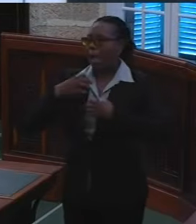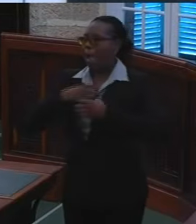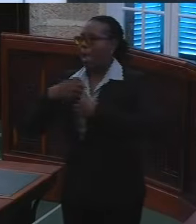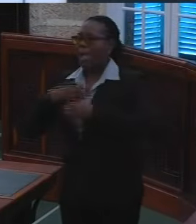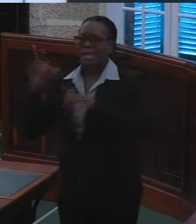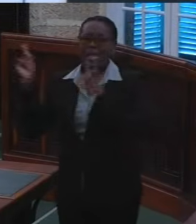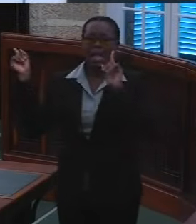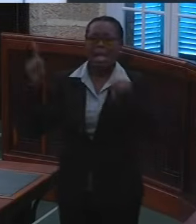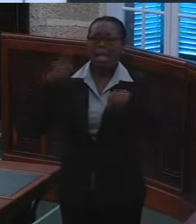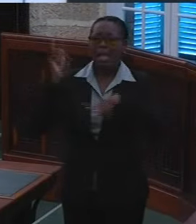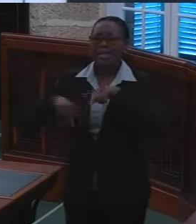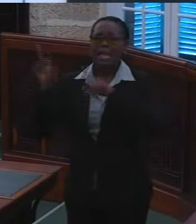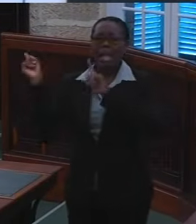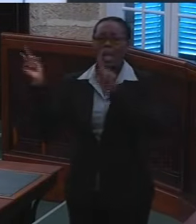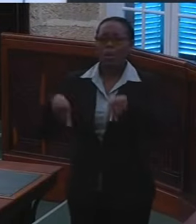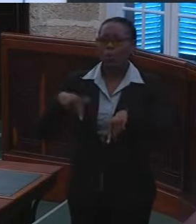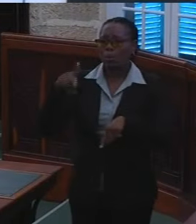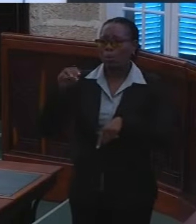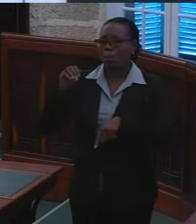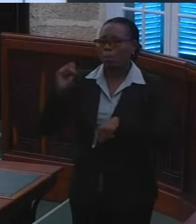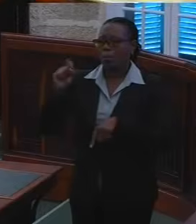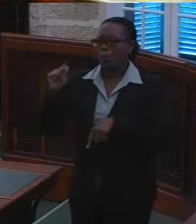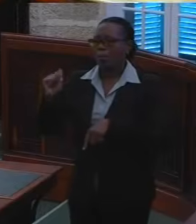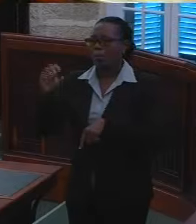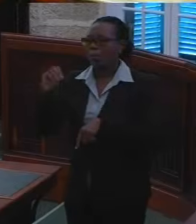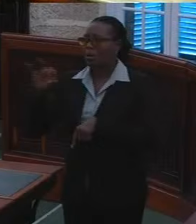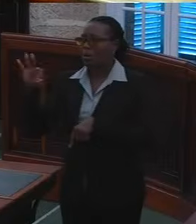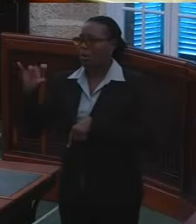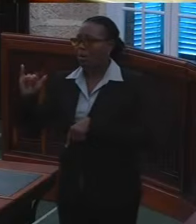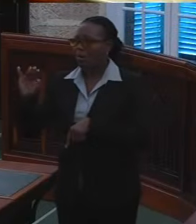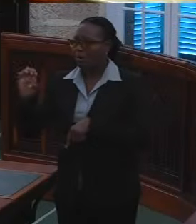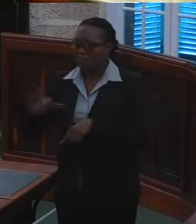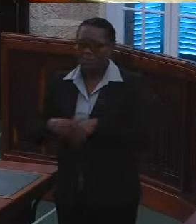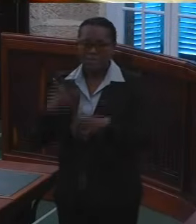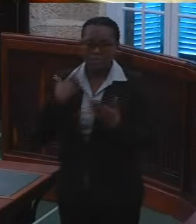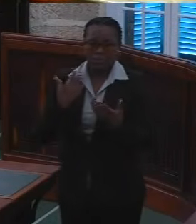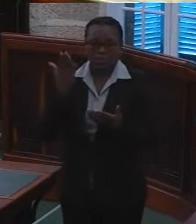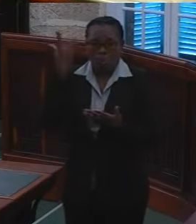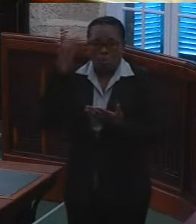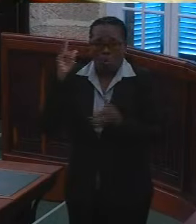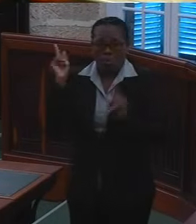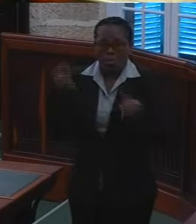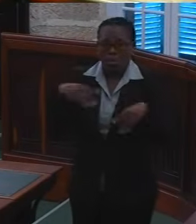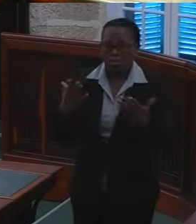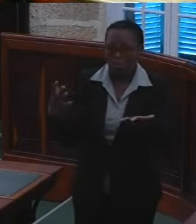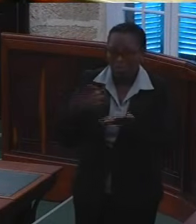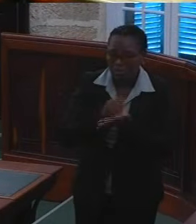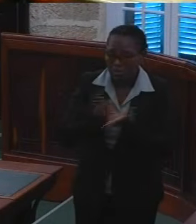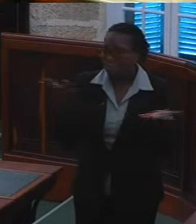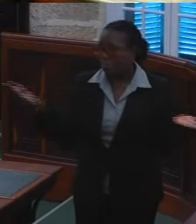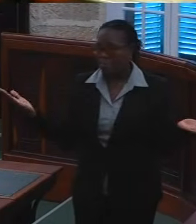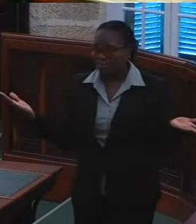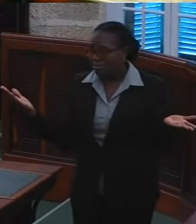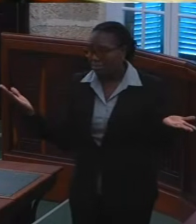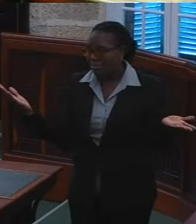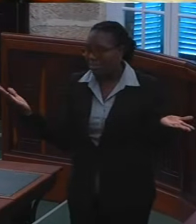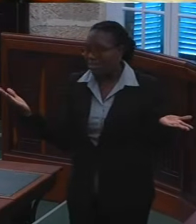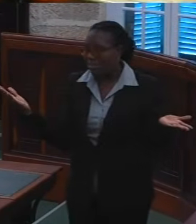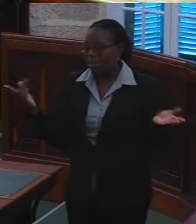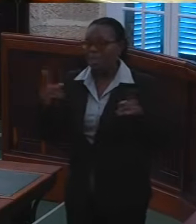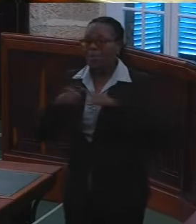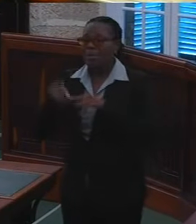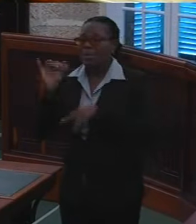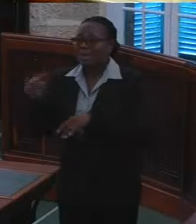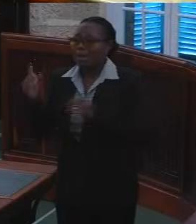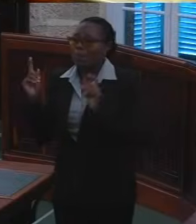post office, not because they were so concerned about what it was they were going to the post office to receive, but the post office became the place where they